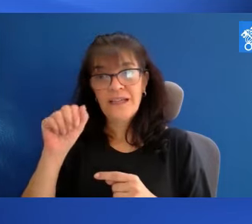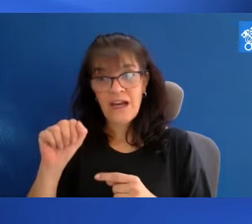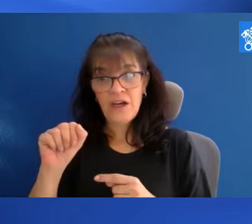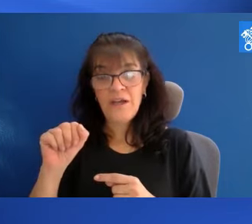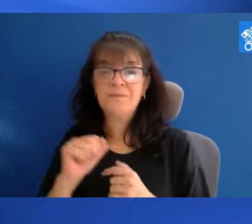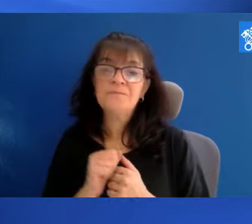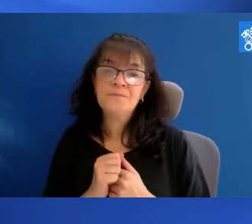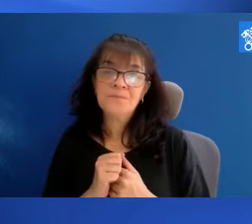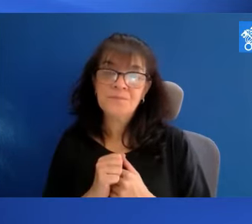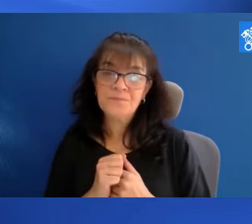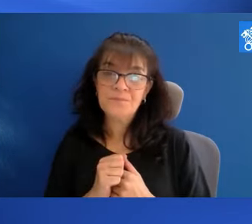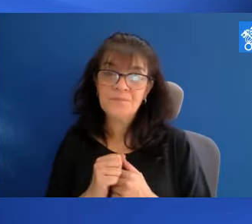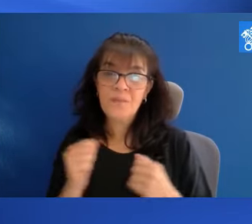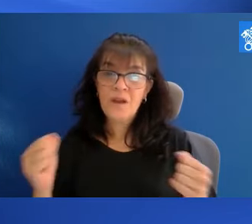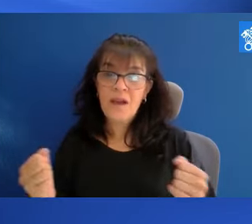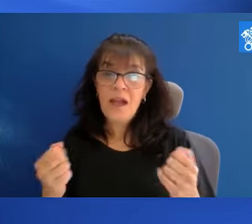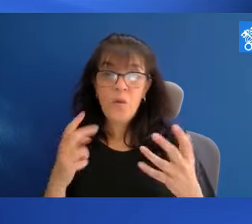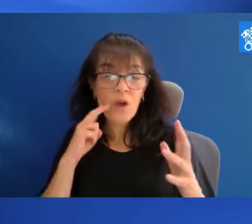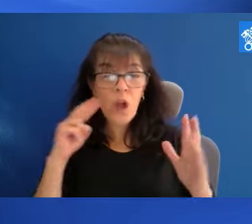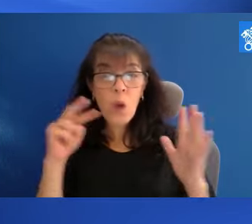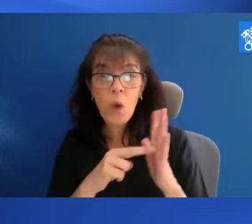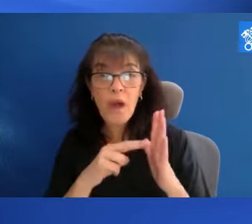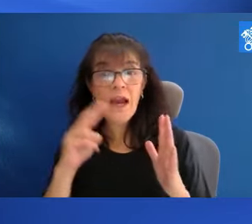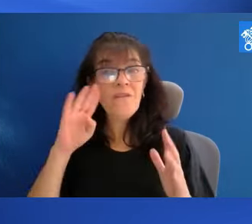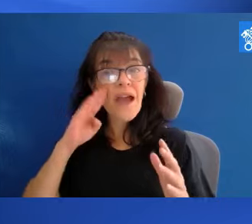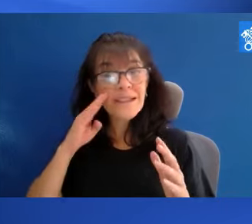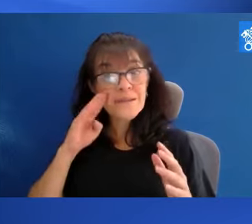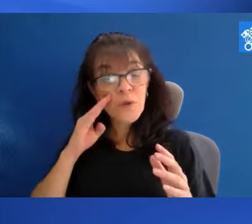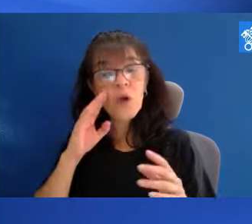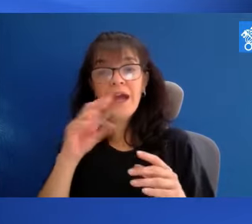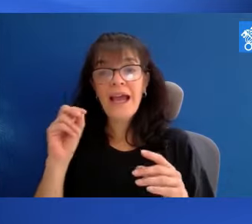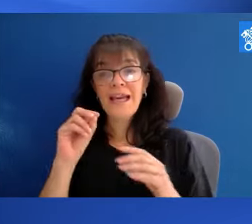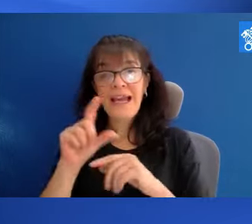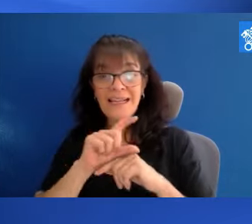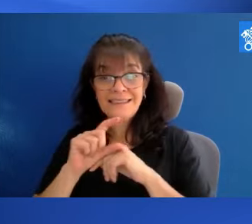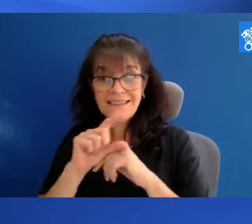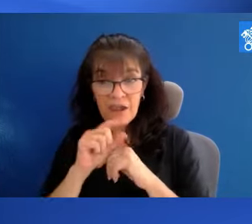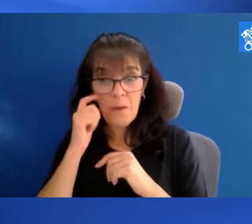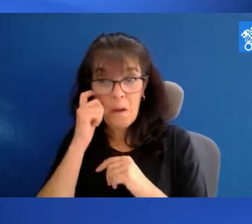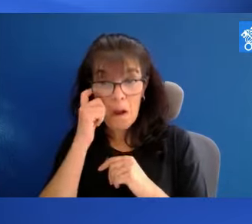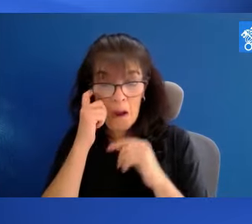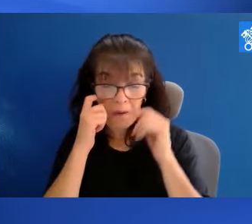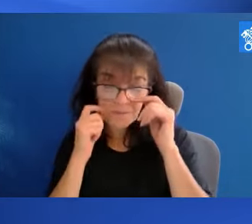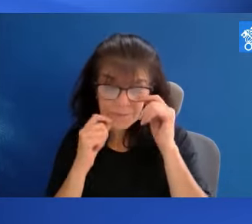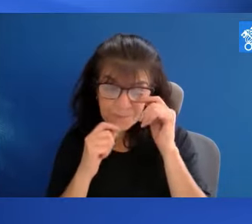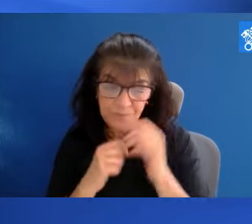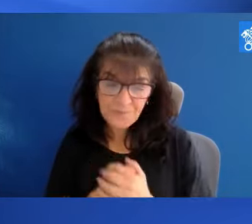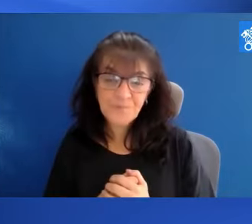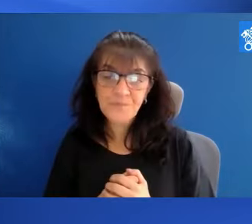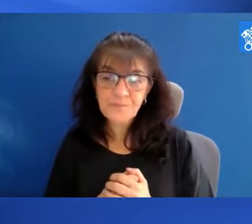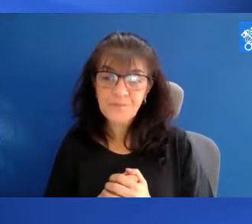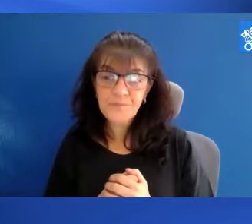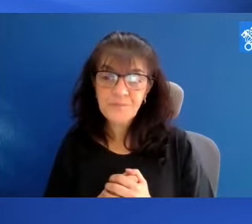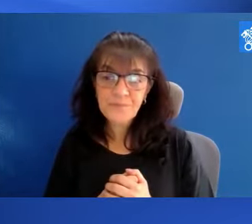www.vaticannews.va, and please do, while you're at it, also take a look at our Facebook, X, and Instagram pages. You can just search Vatican News on any of those